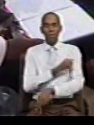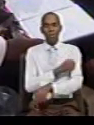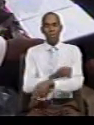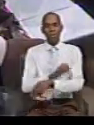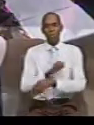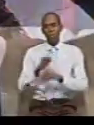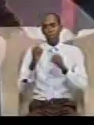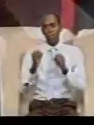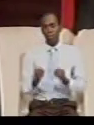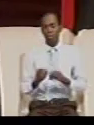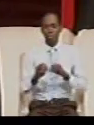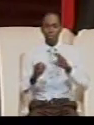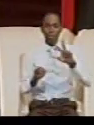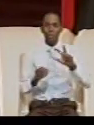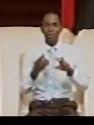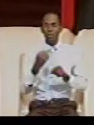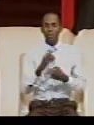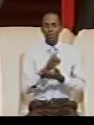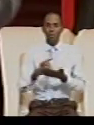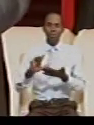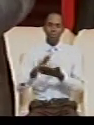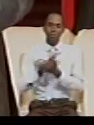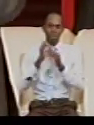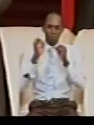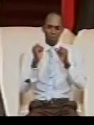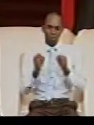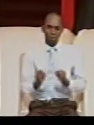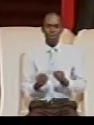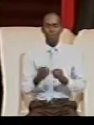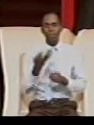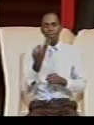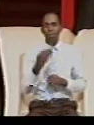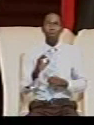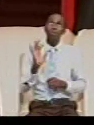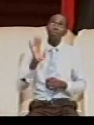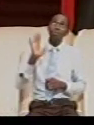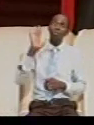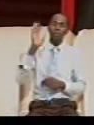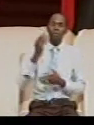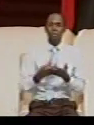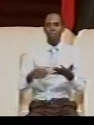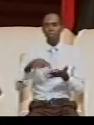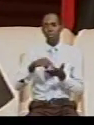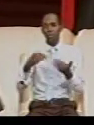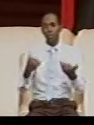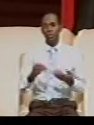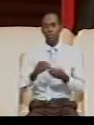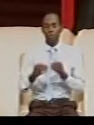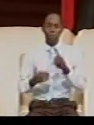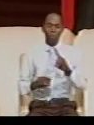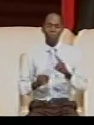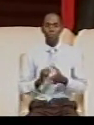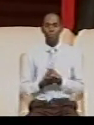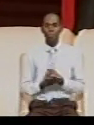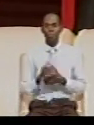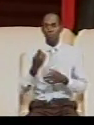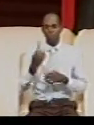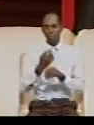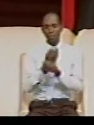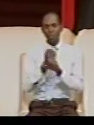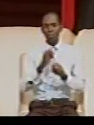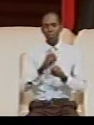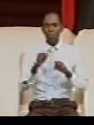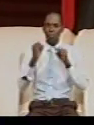power. Three, the supernatural power of his resurrection. Number one now, the saving